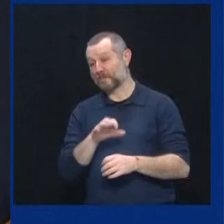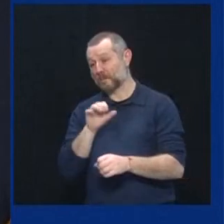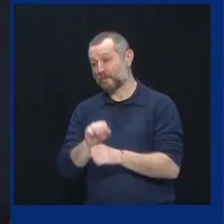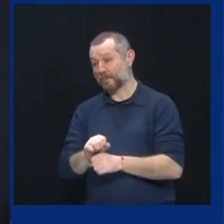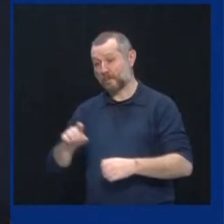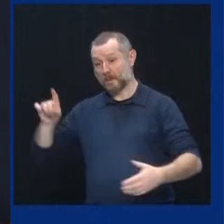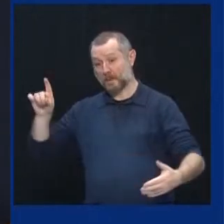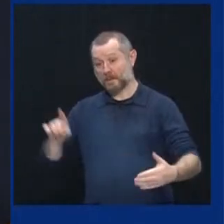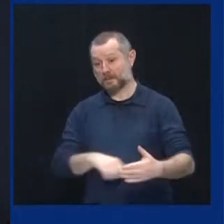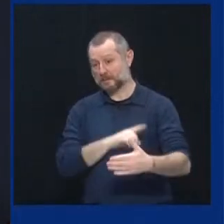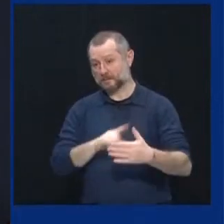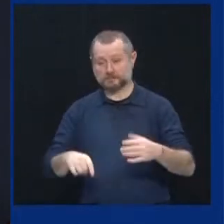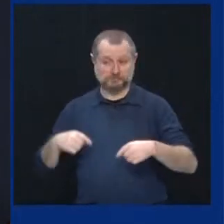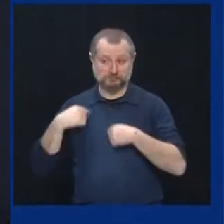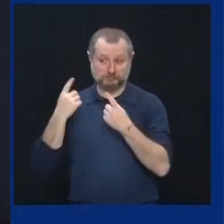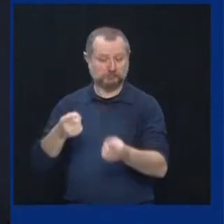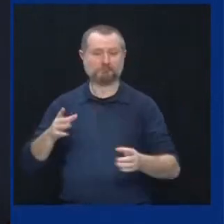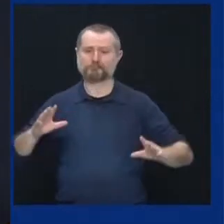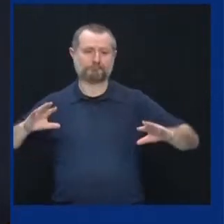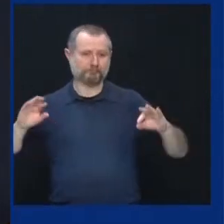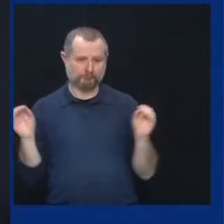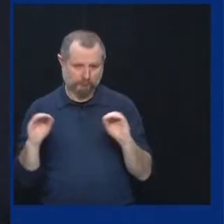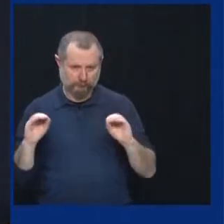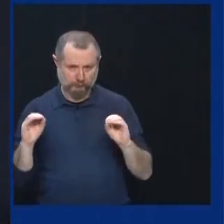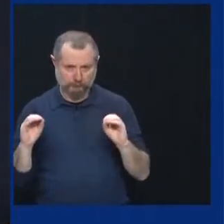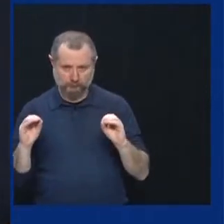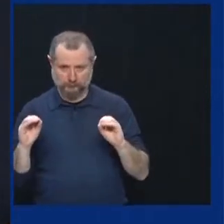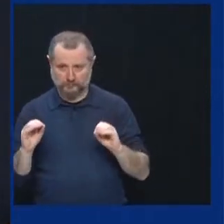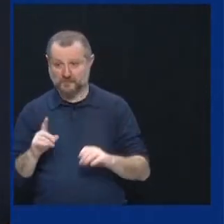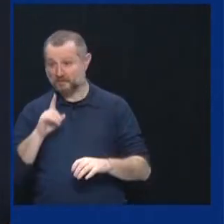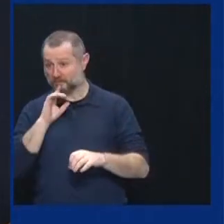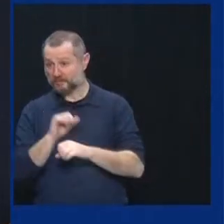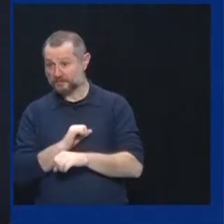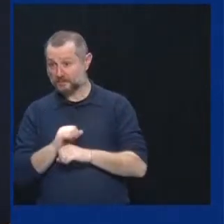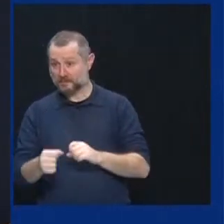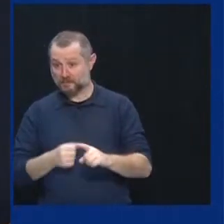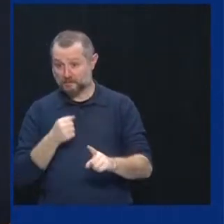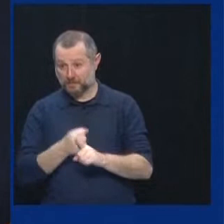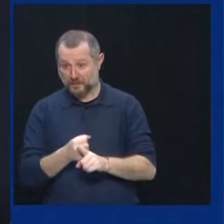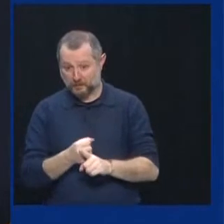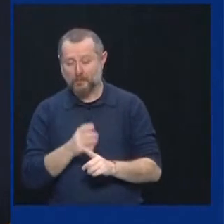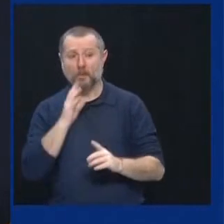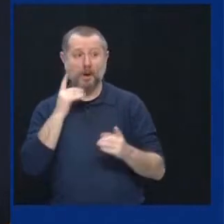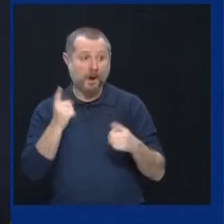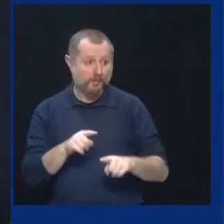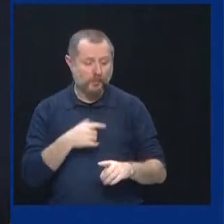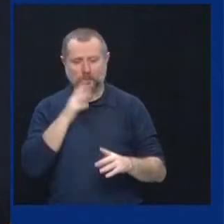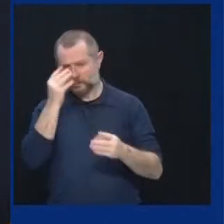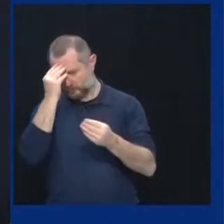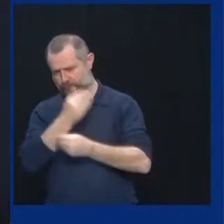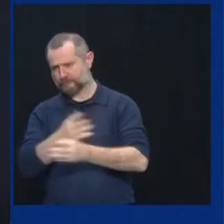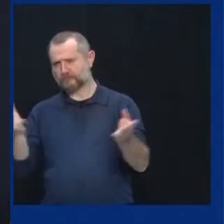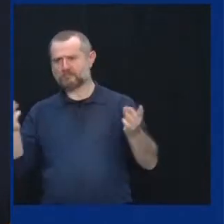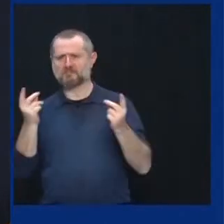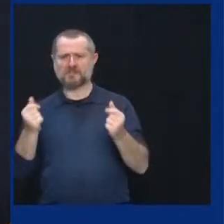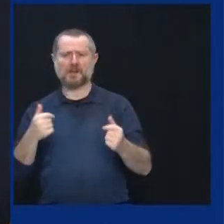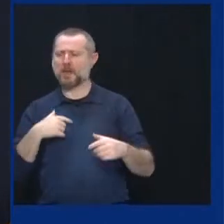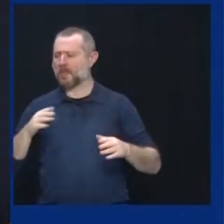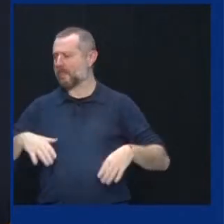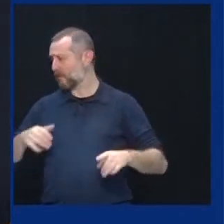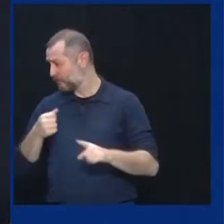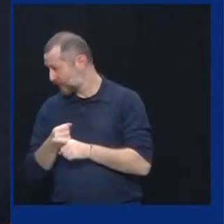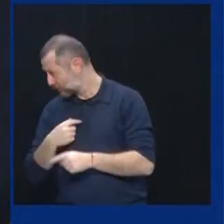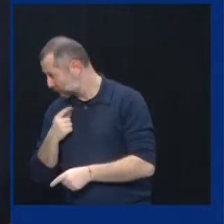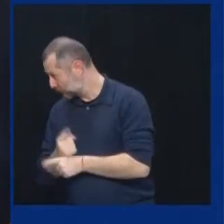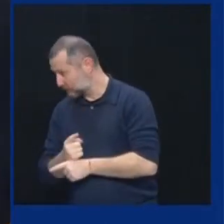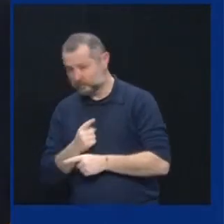thus far. If there is any impact, we'll let you know right away. No, there hasn't been any impact yet, right? Correct. I mean,